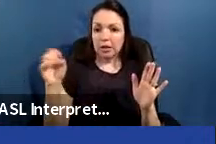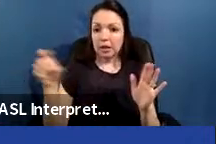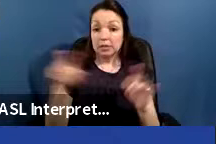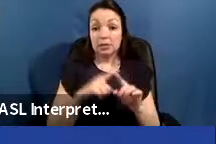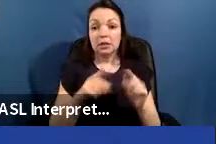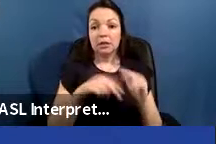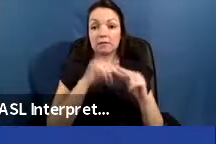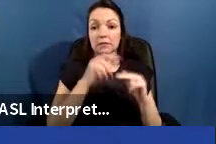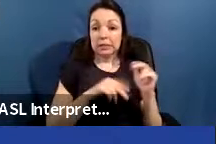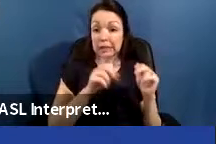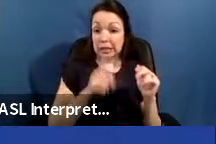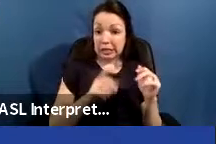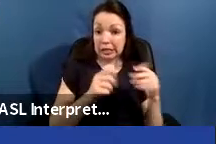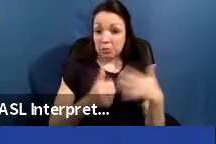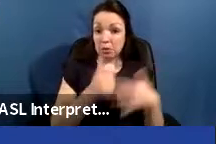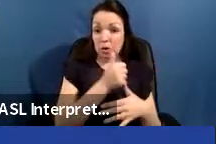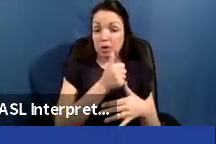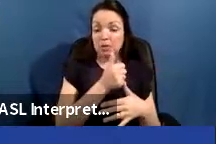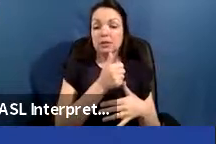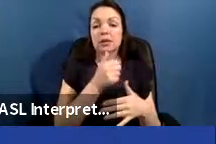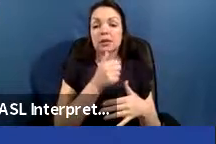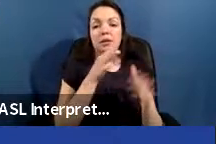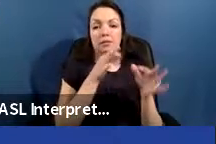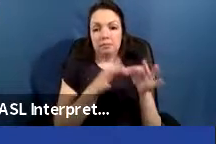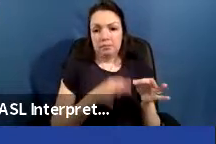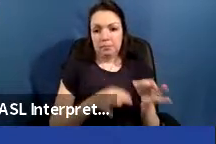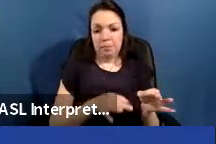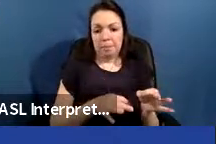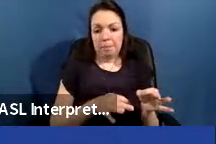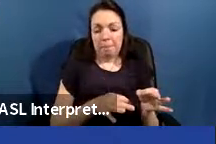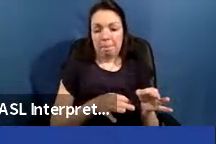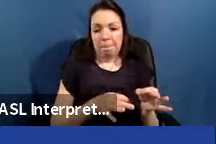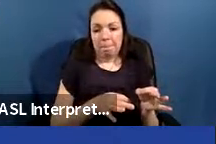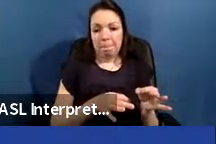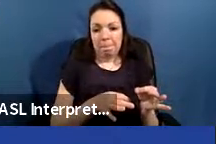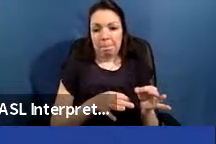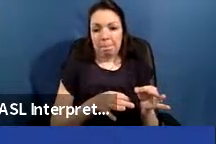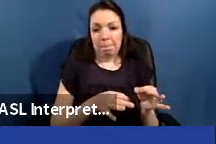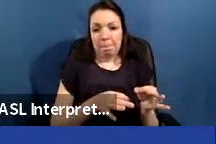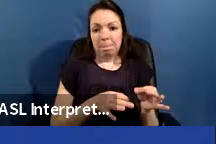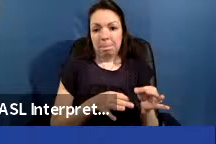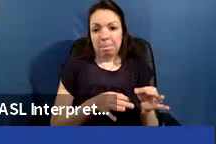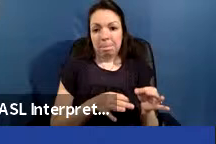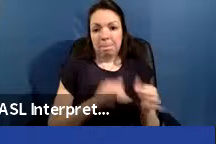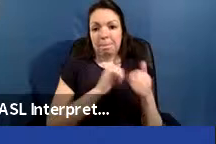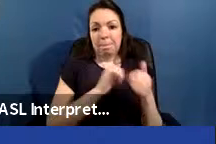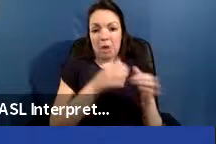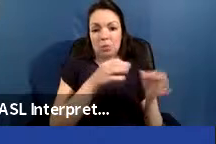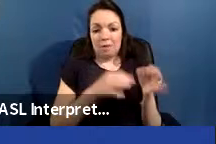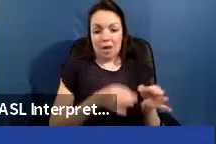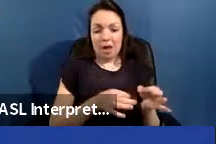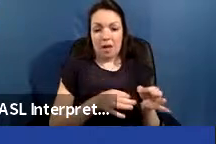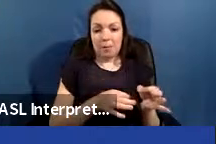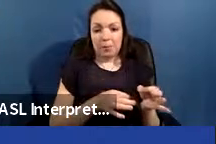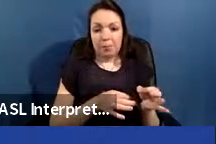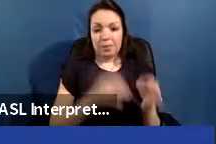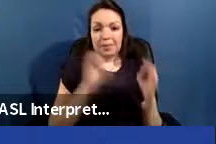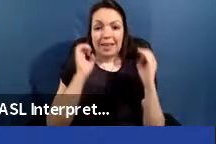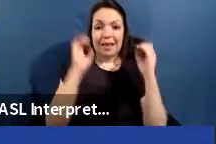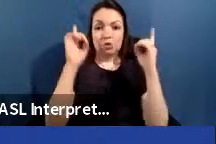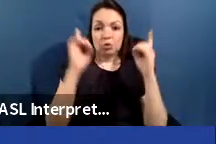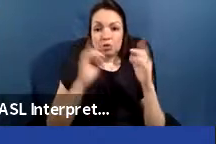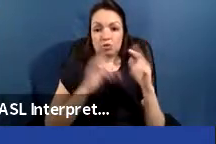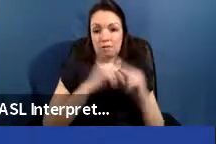needs priorities are then defined as defined, I should say, in the educational